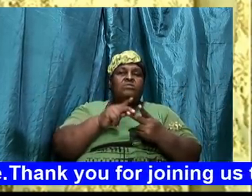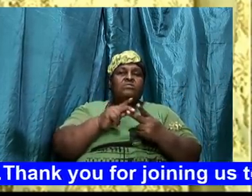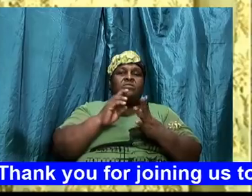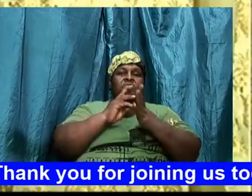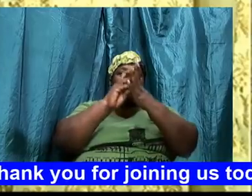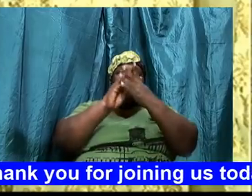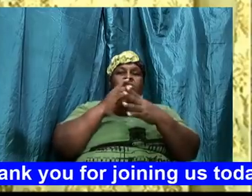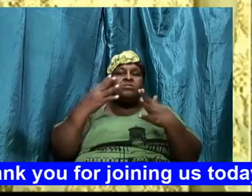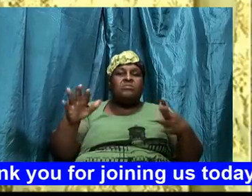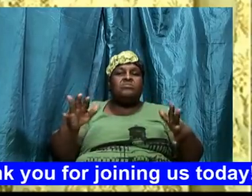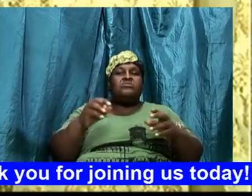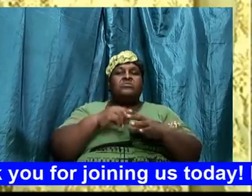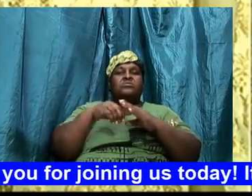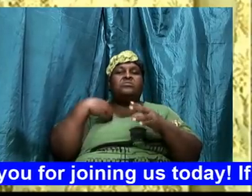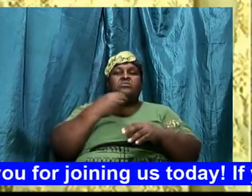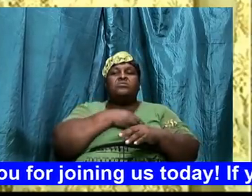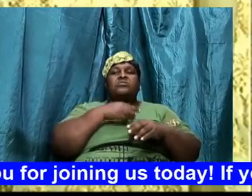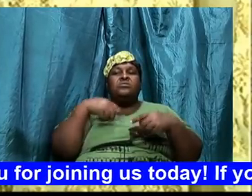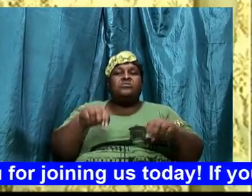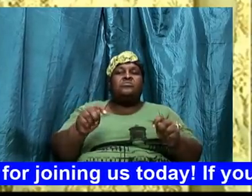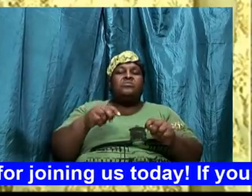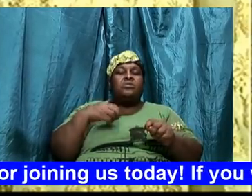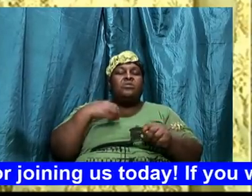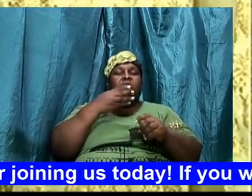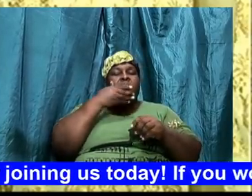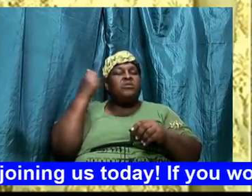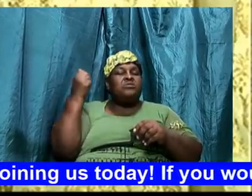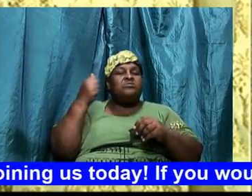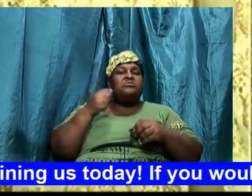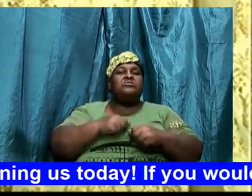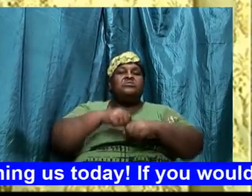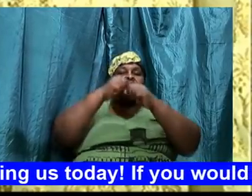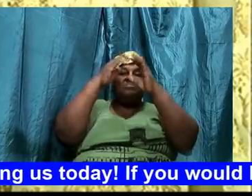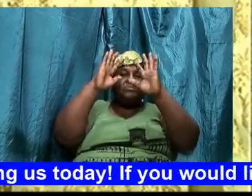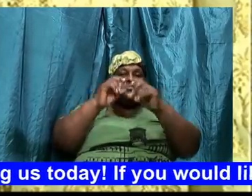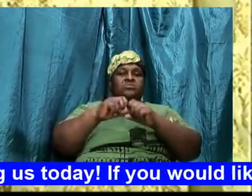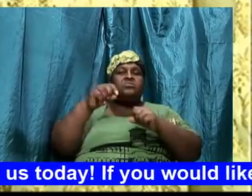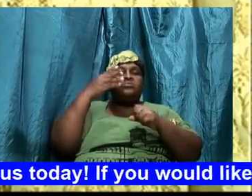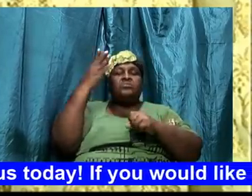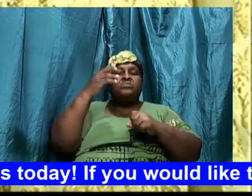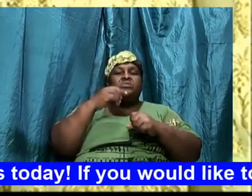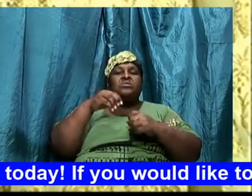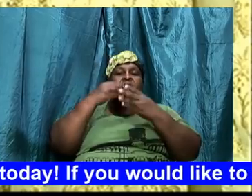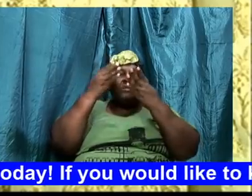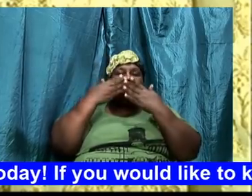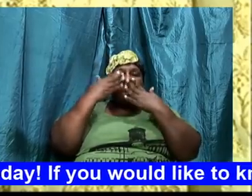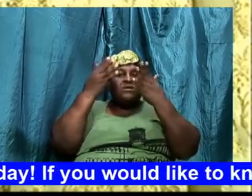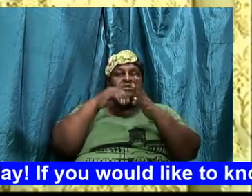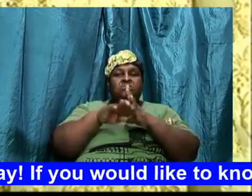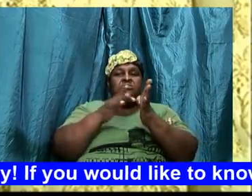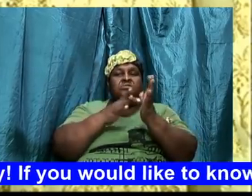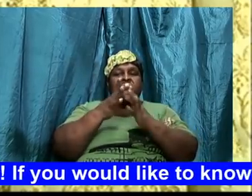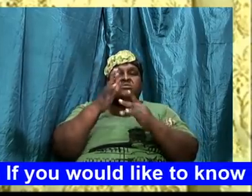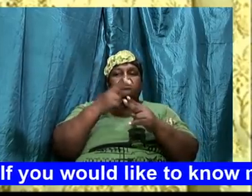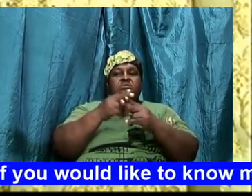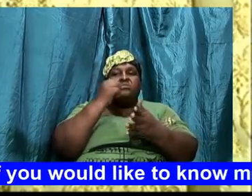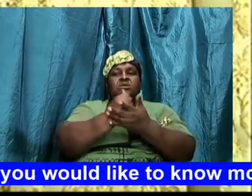lives as we try our best to submit to you, and we give your thanks in Jesus' name.